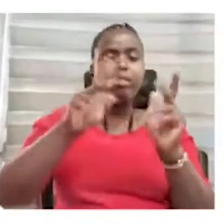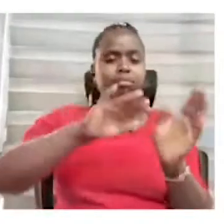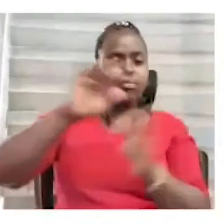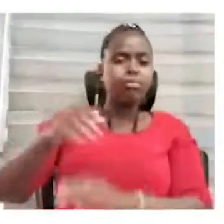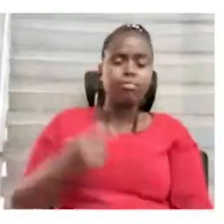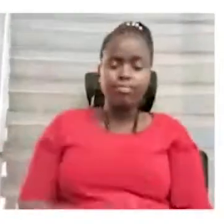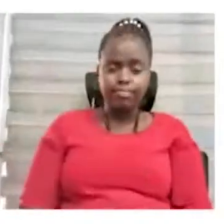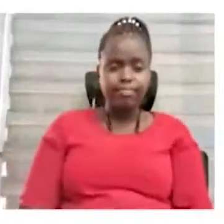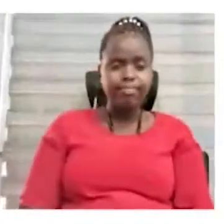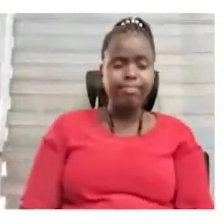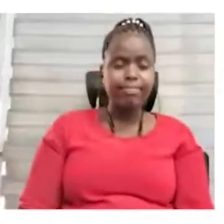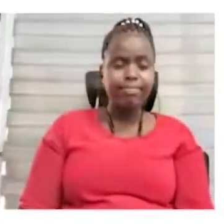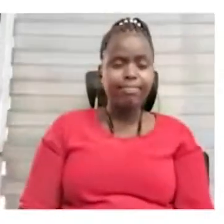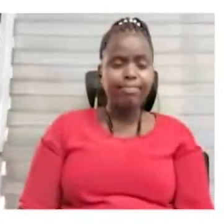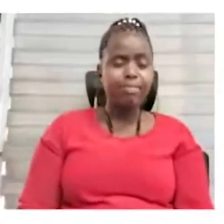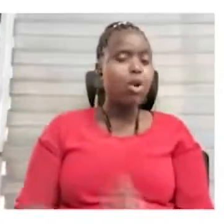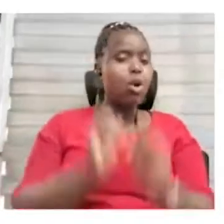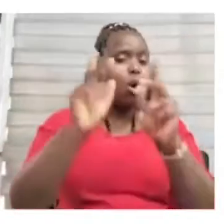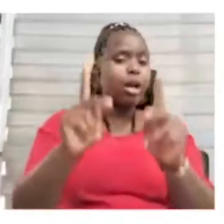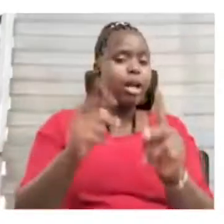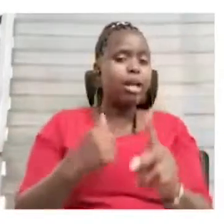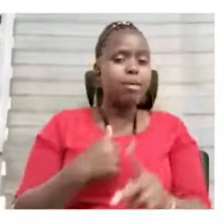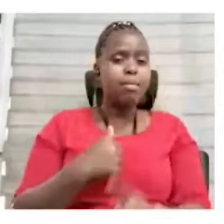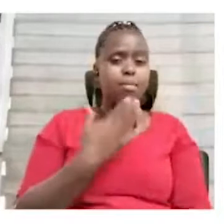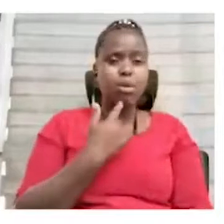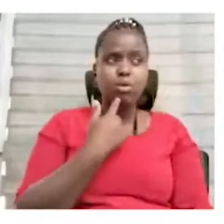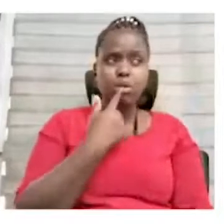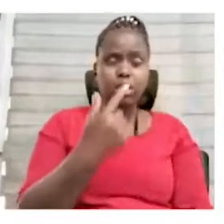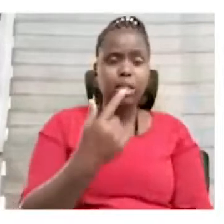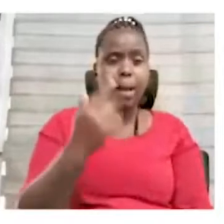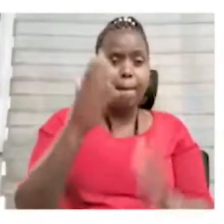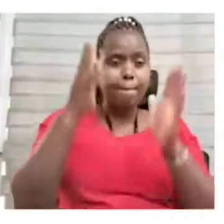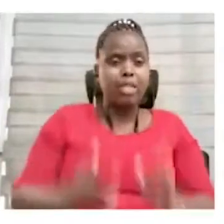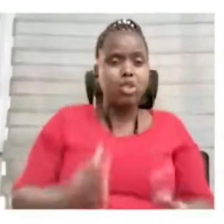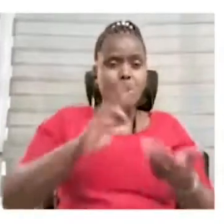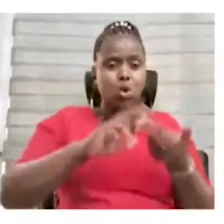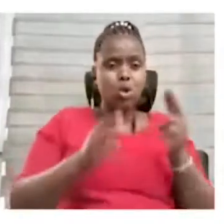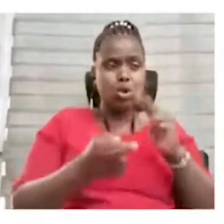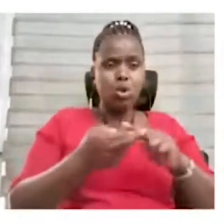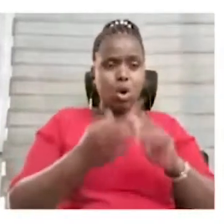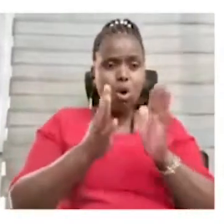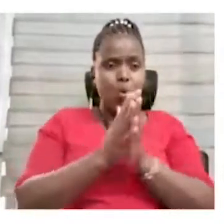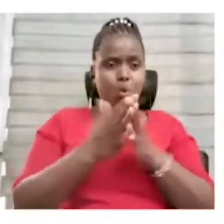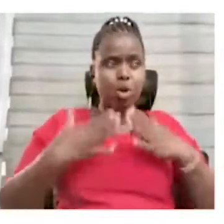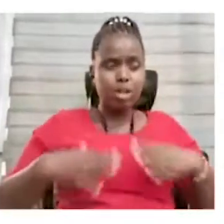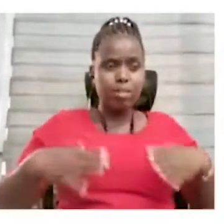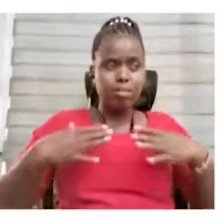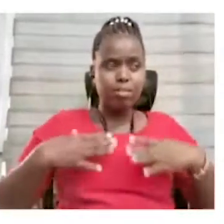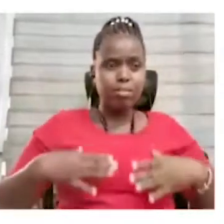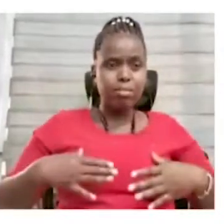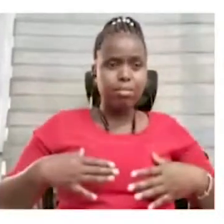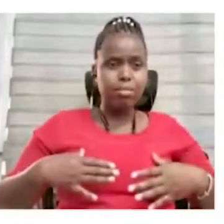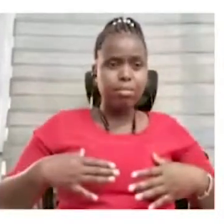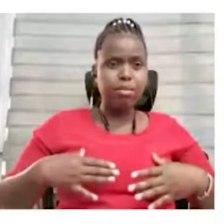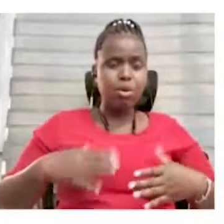Shadi, I just want to say that personal relationships with disabled people's organizations are absolutely critical. We